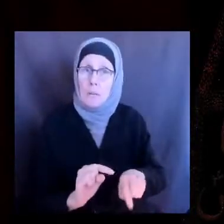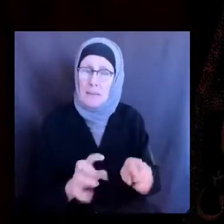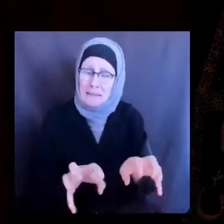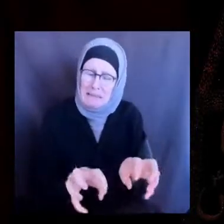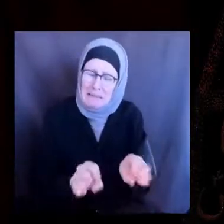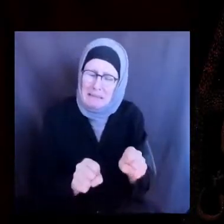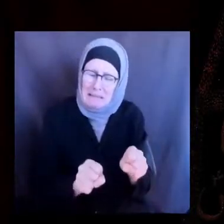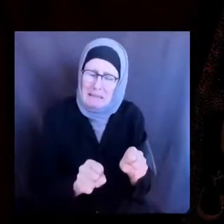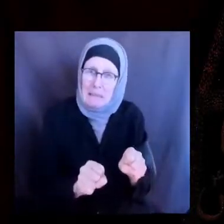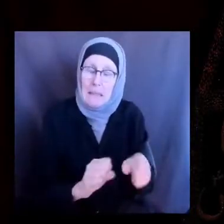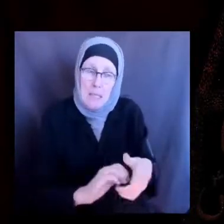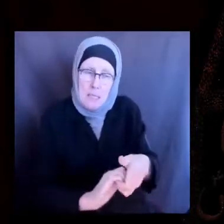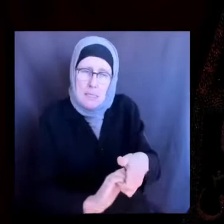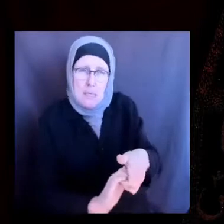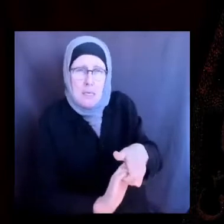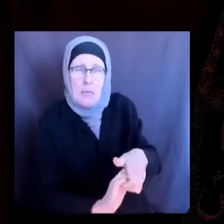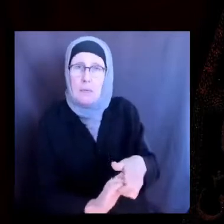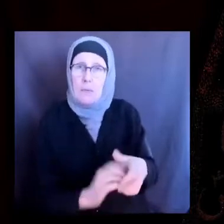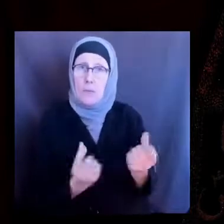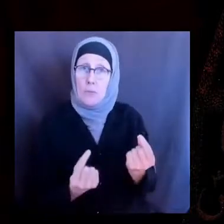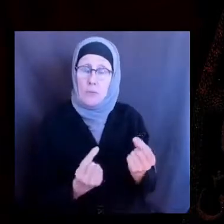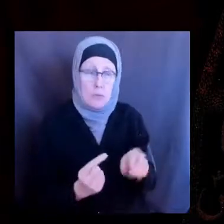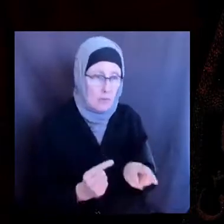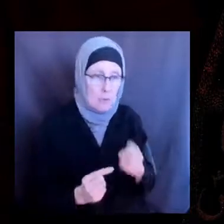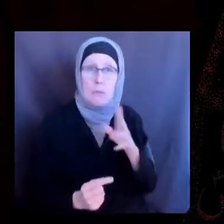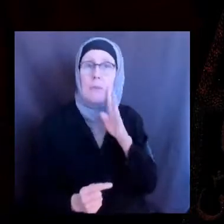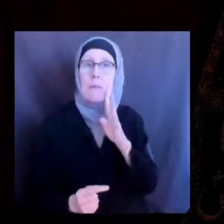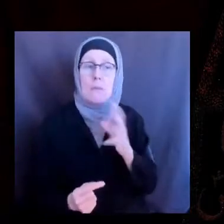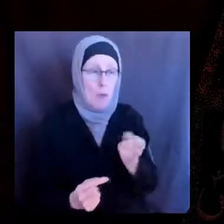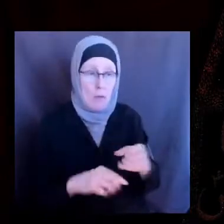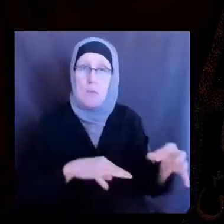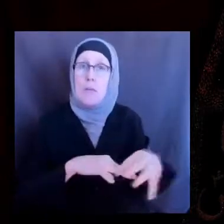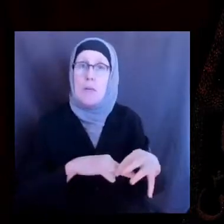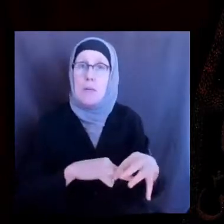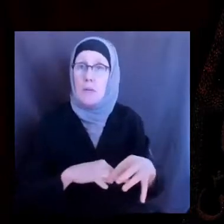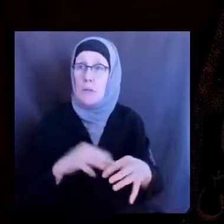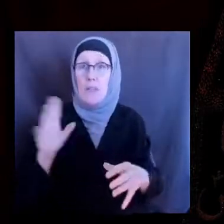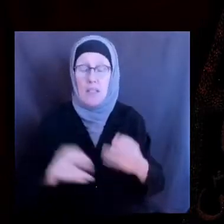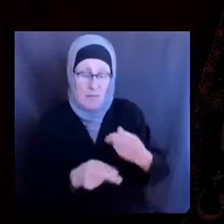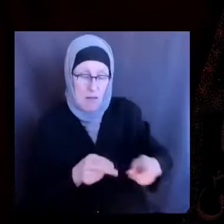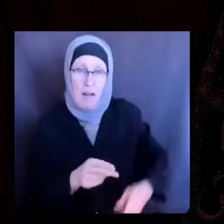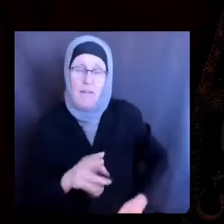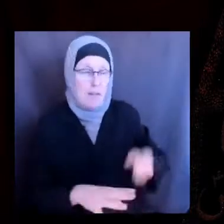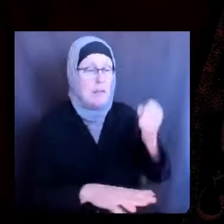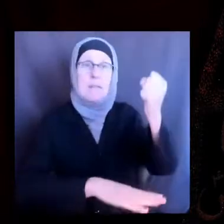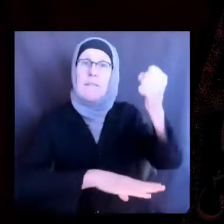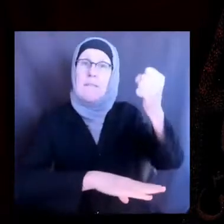Just to get that ring. Another mal'oon comes,